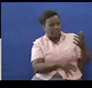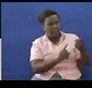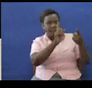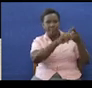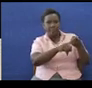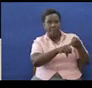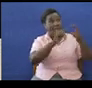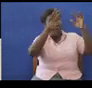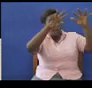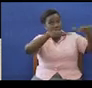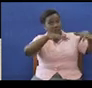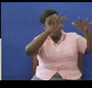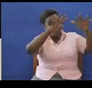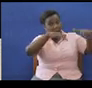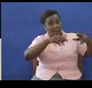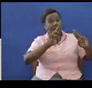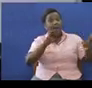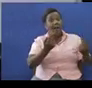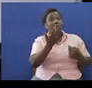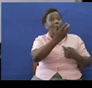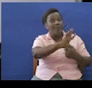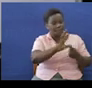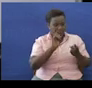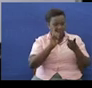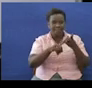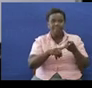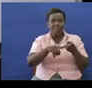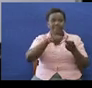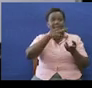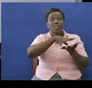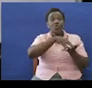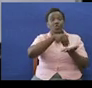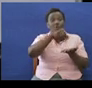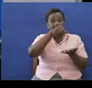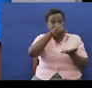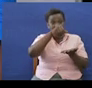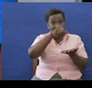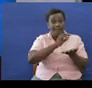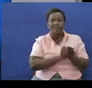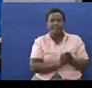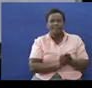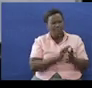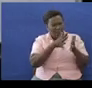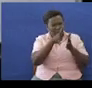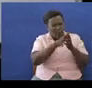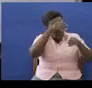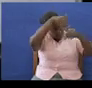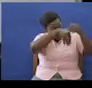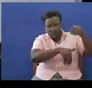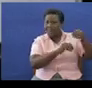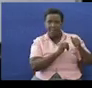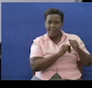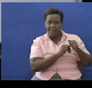that depends on rainfall or water. It also depends on the soils